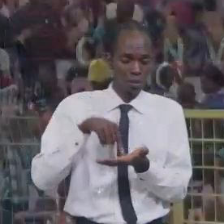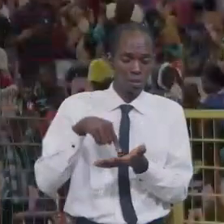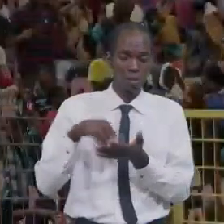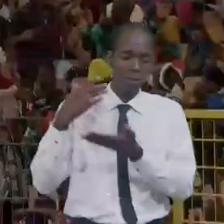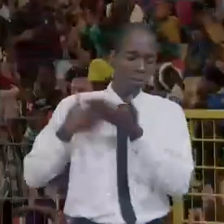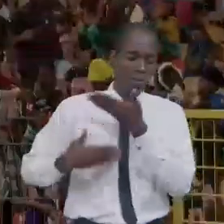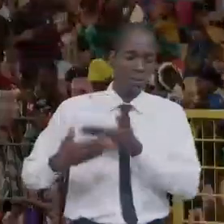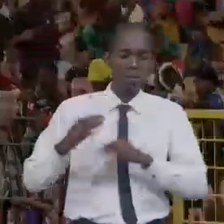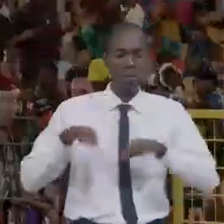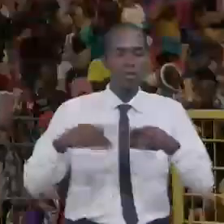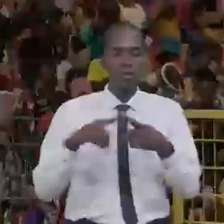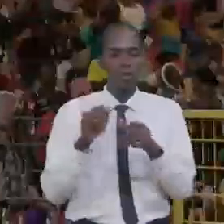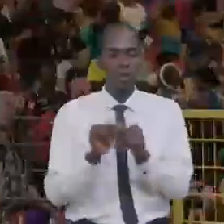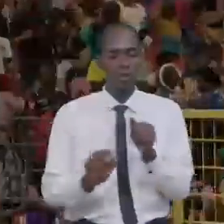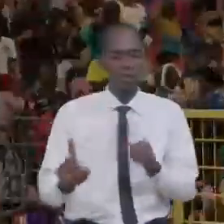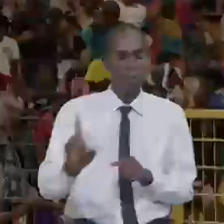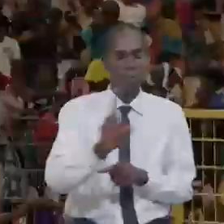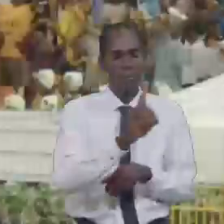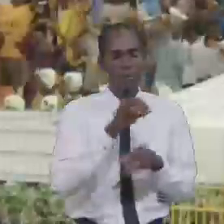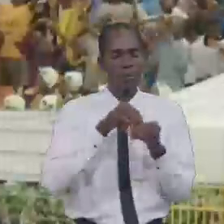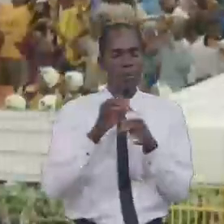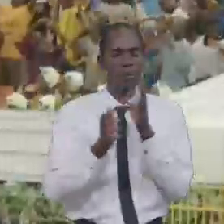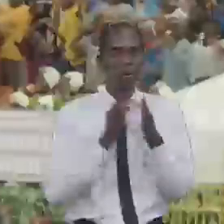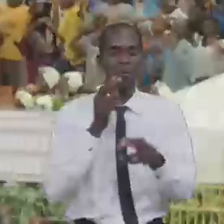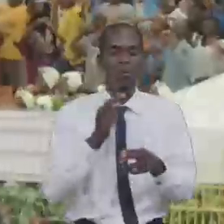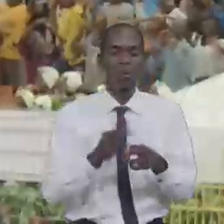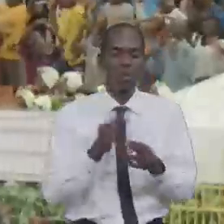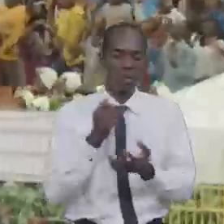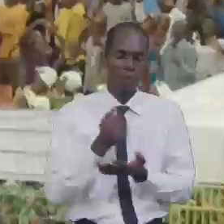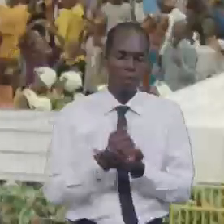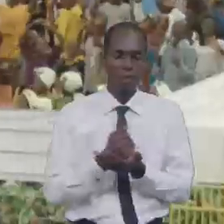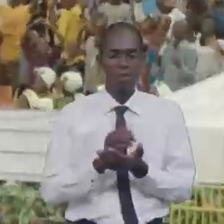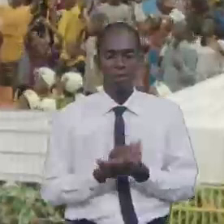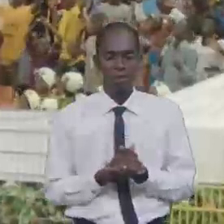to everyone in Jesus' name.